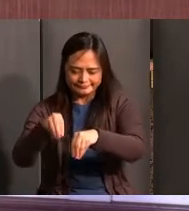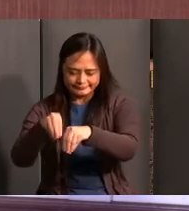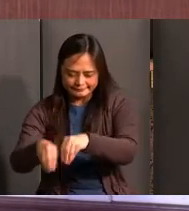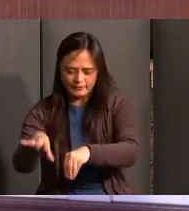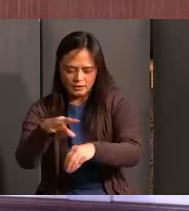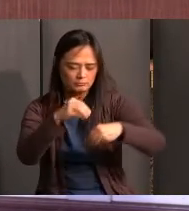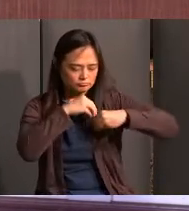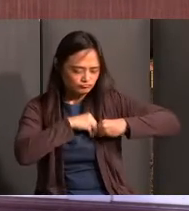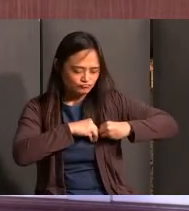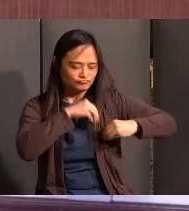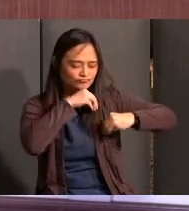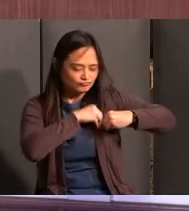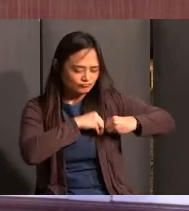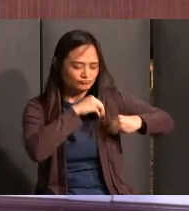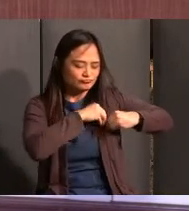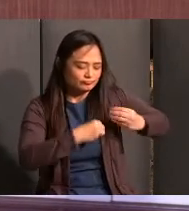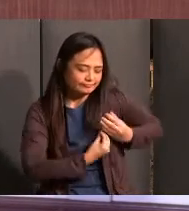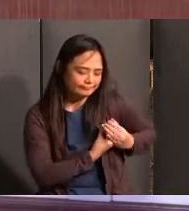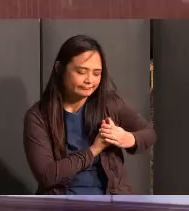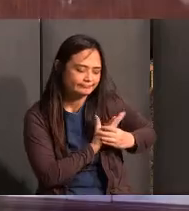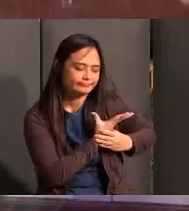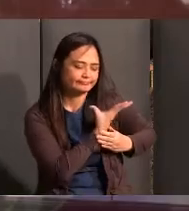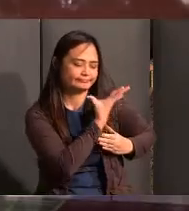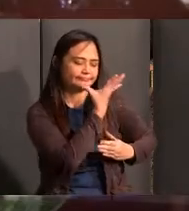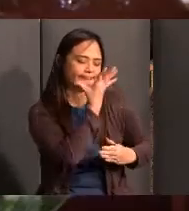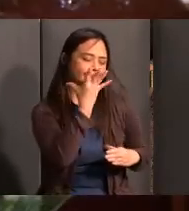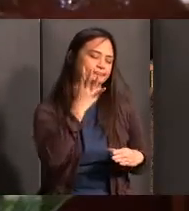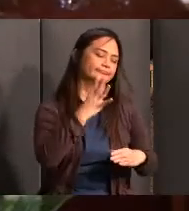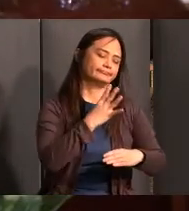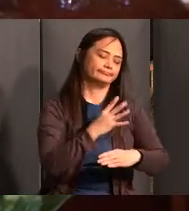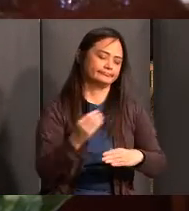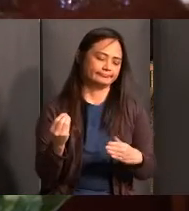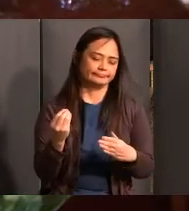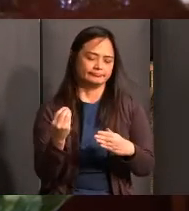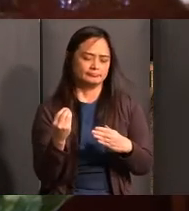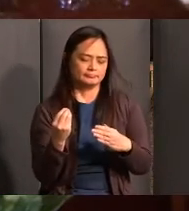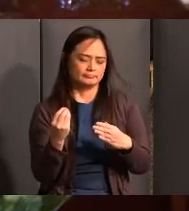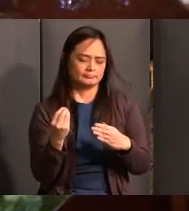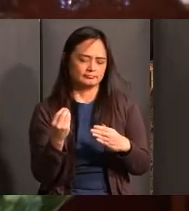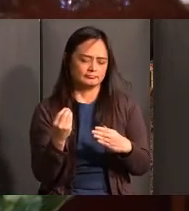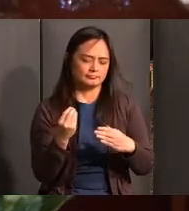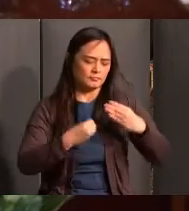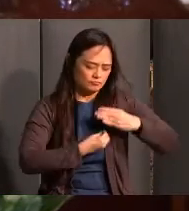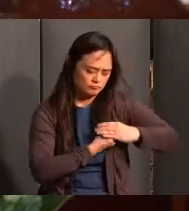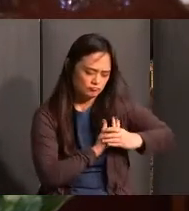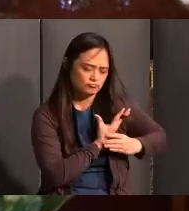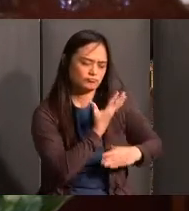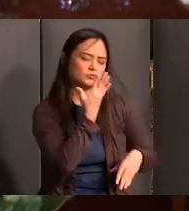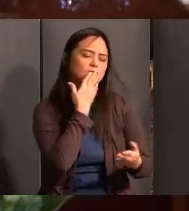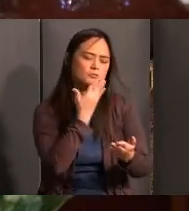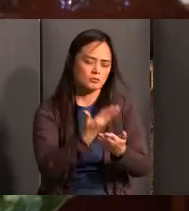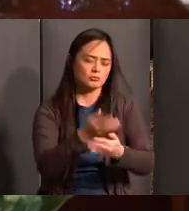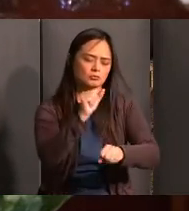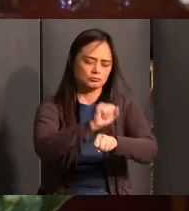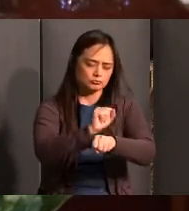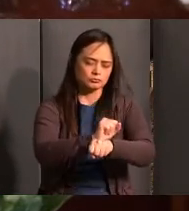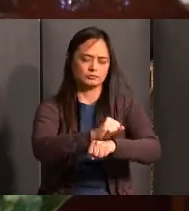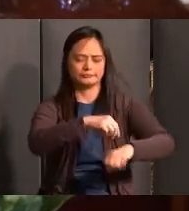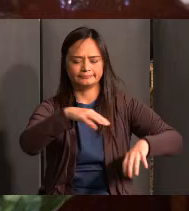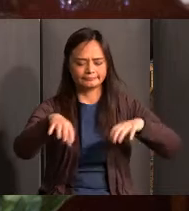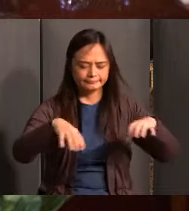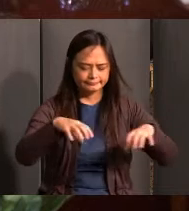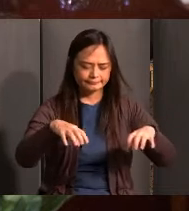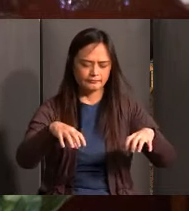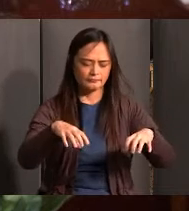lalago at magbubunga, Panginoon. At magbubunga ng mabuting gawa, pagkilos,